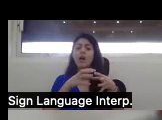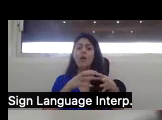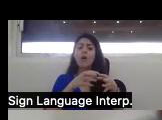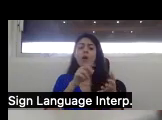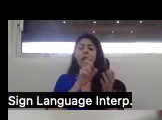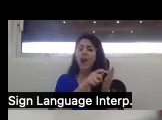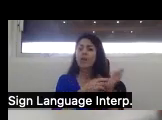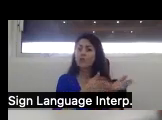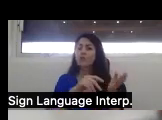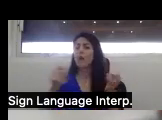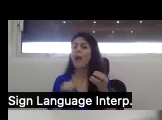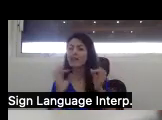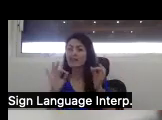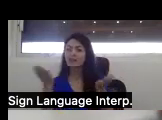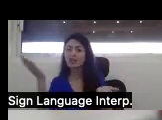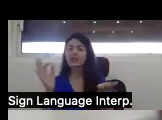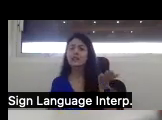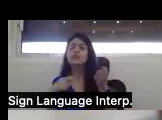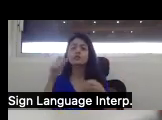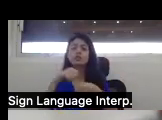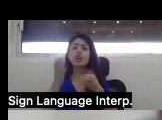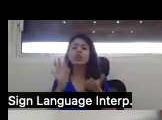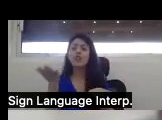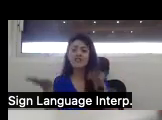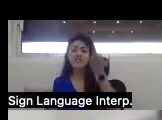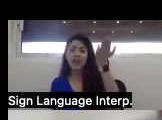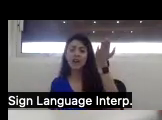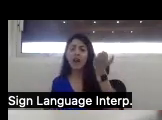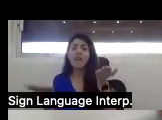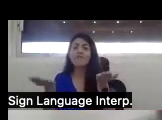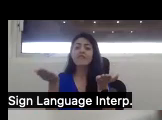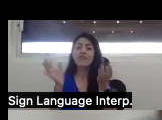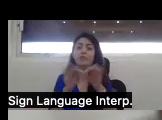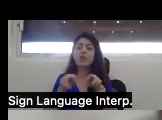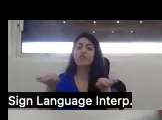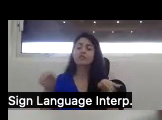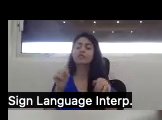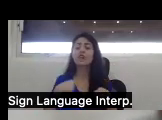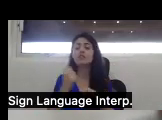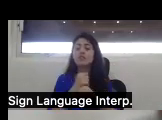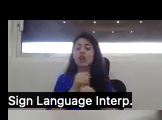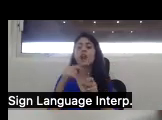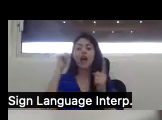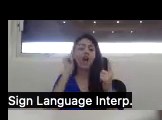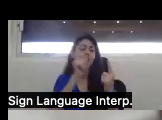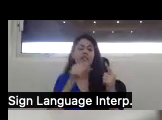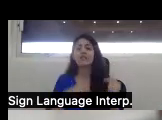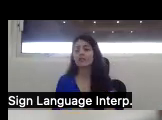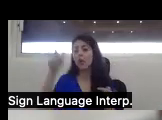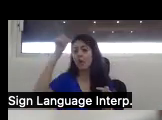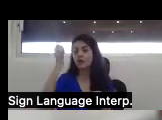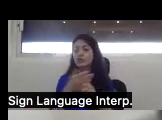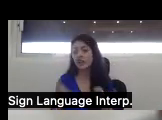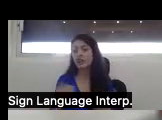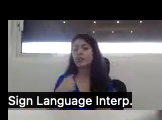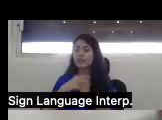paper, again, on Jordan Beyond Income paper, where they are parallel structures. The response to the